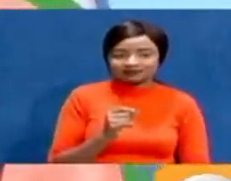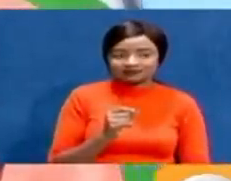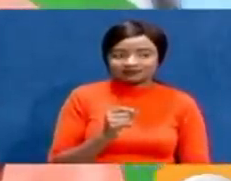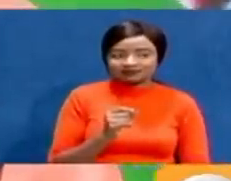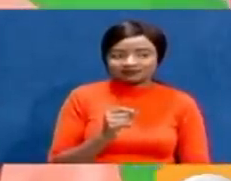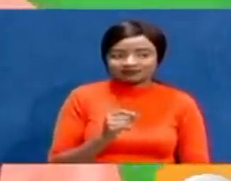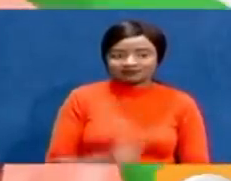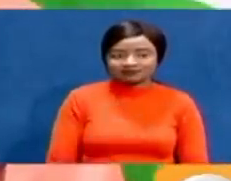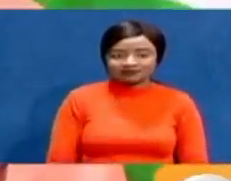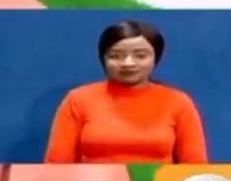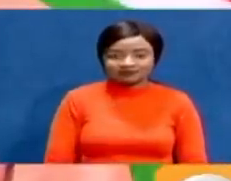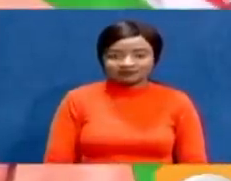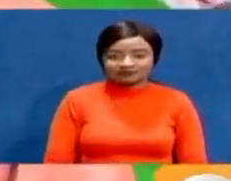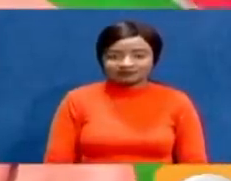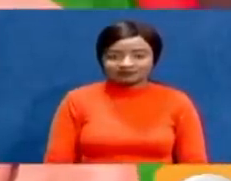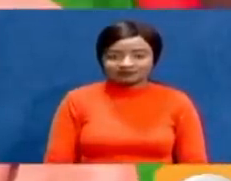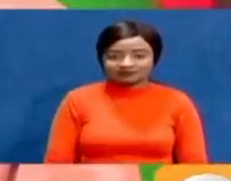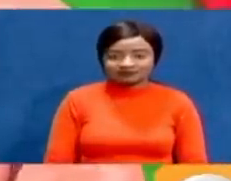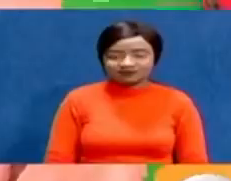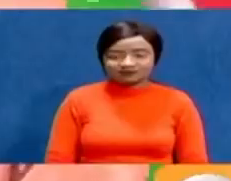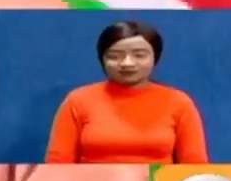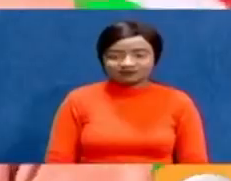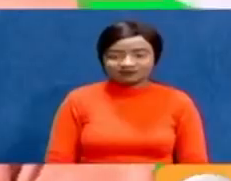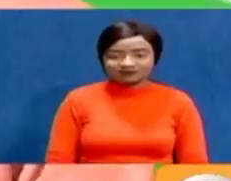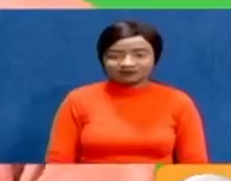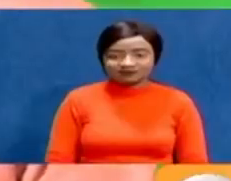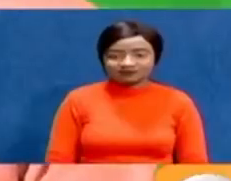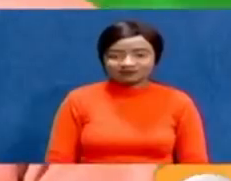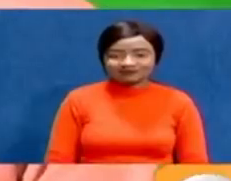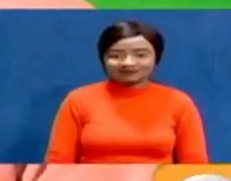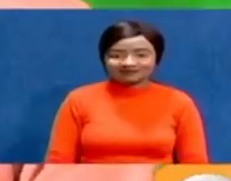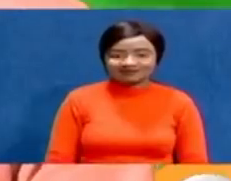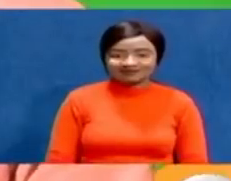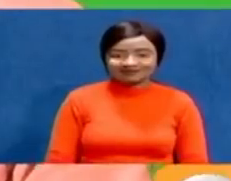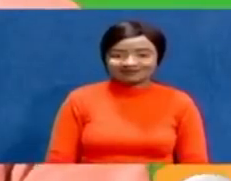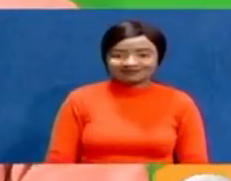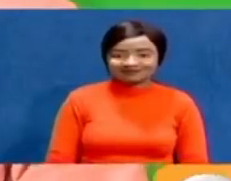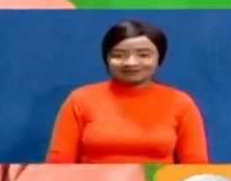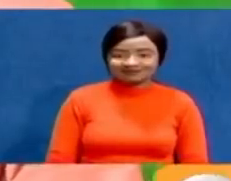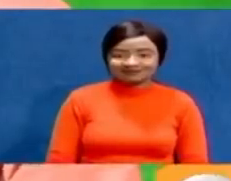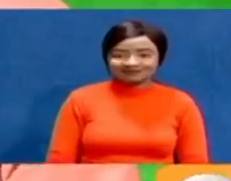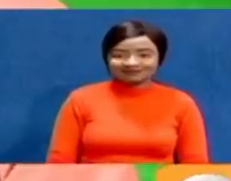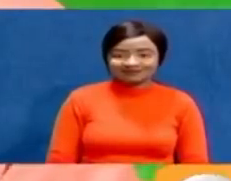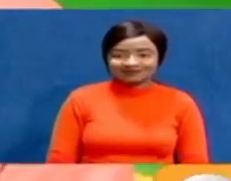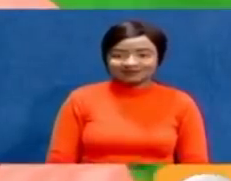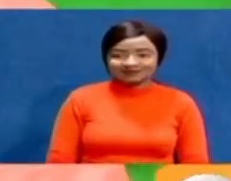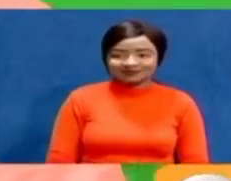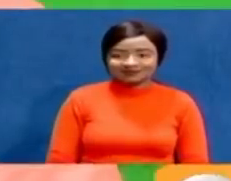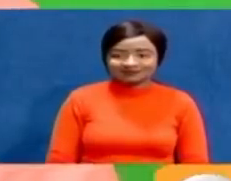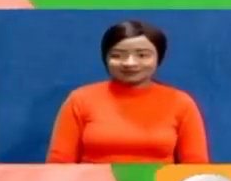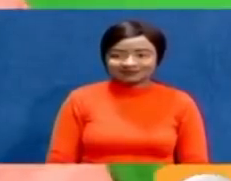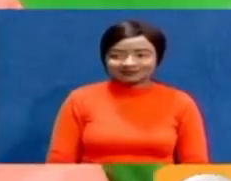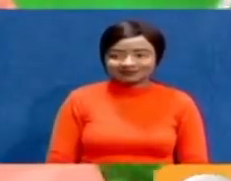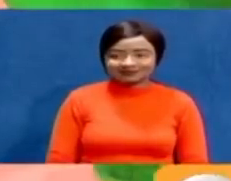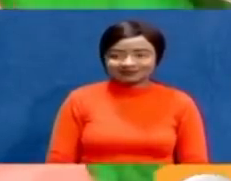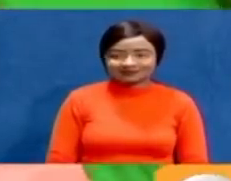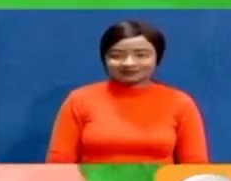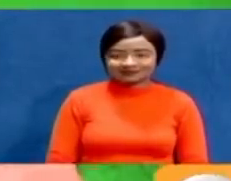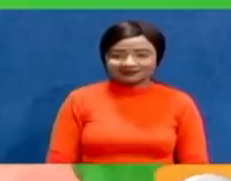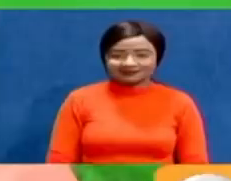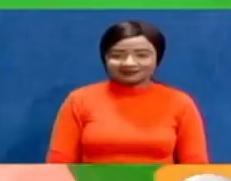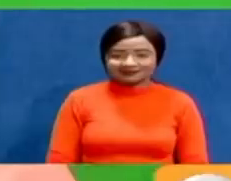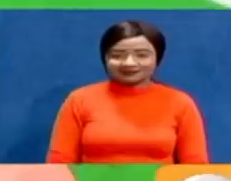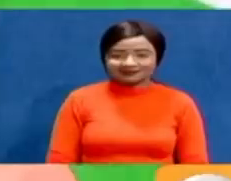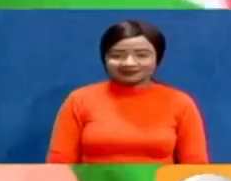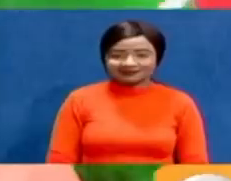no kiroda. Maybe, governor, you can translate that one. Kedu kinene kiduku